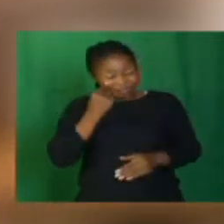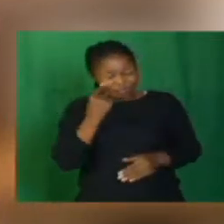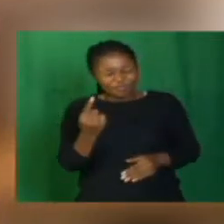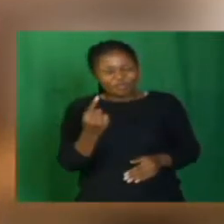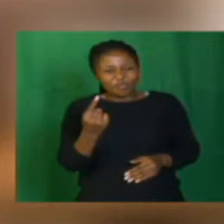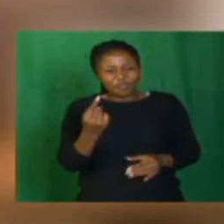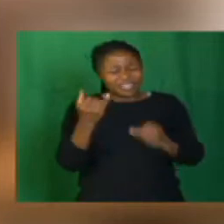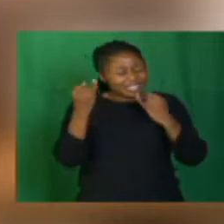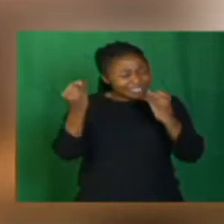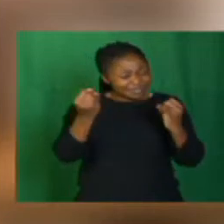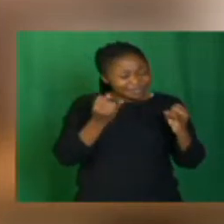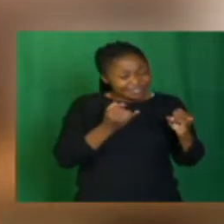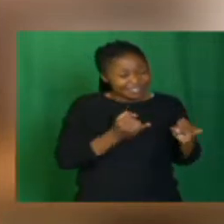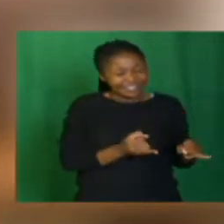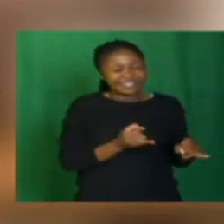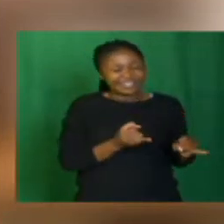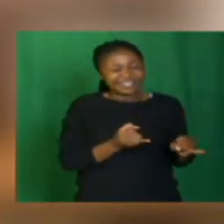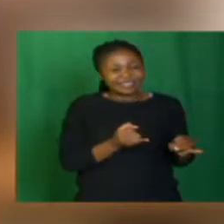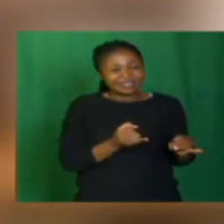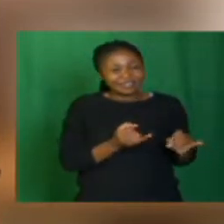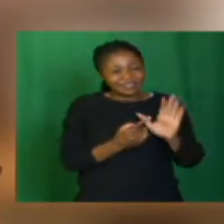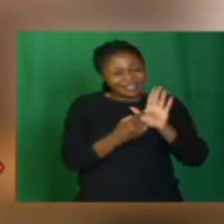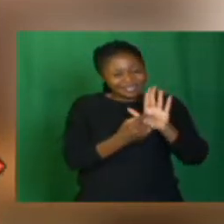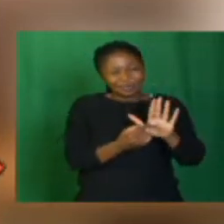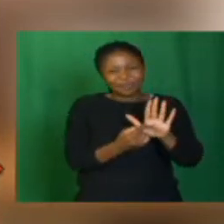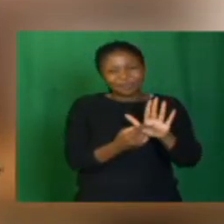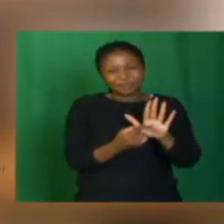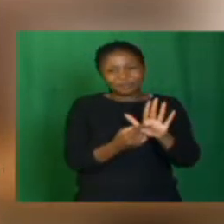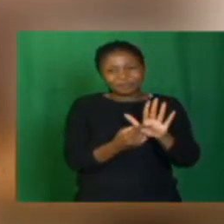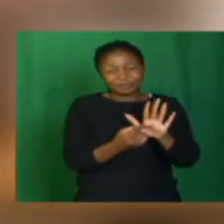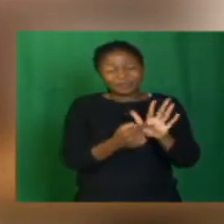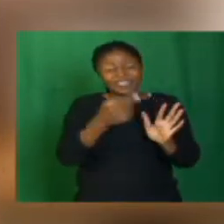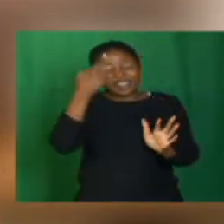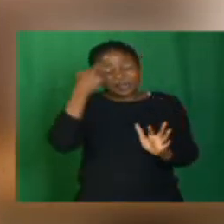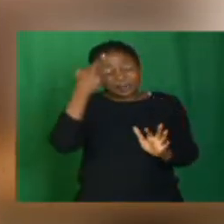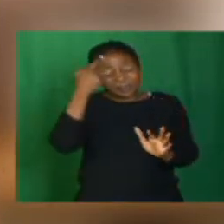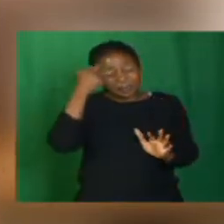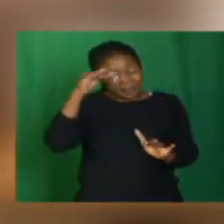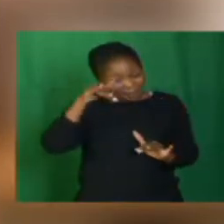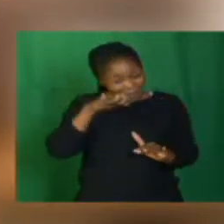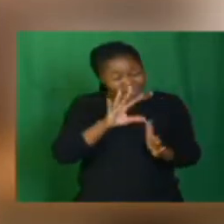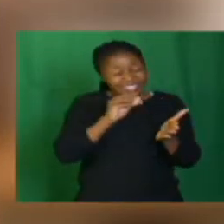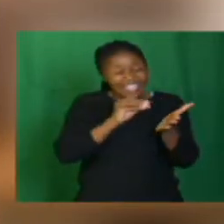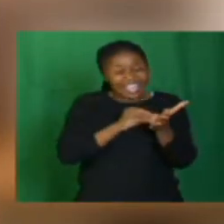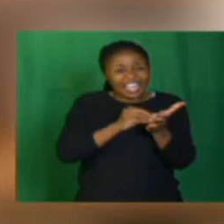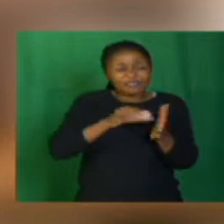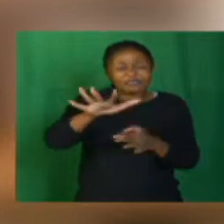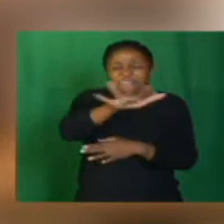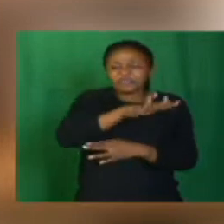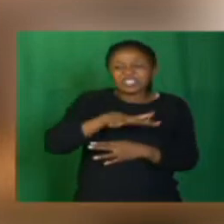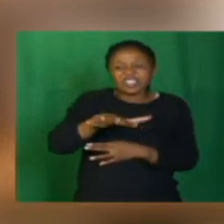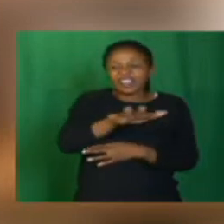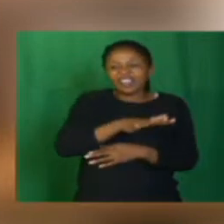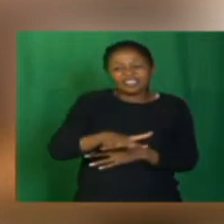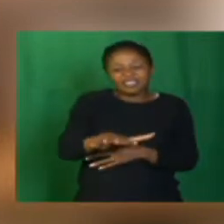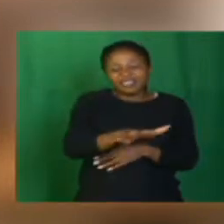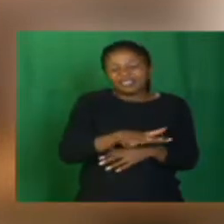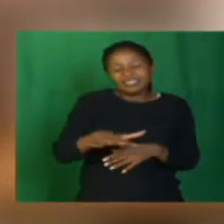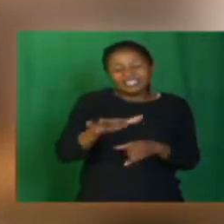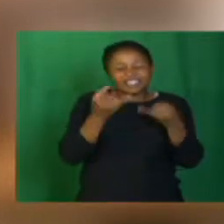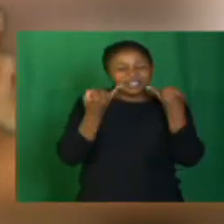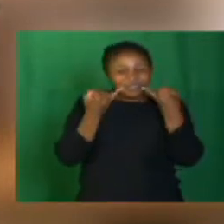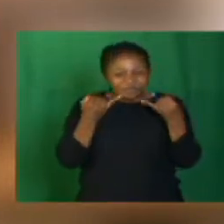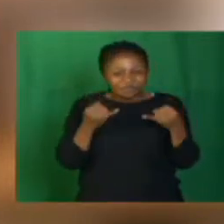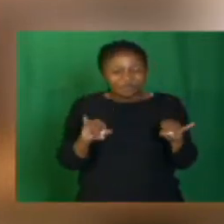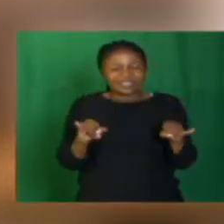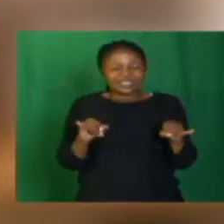to read it to you. Remember what I said. The introduction will have what? General information, and then it will